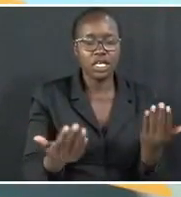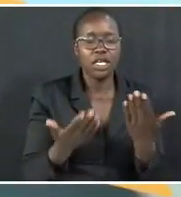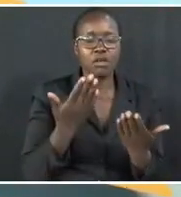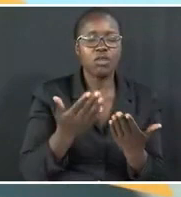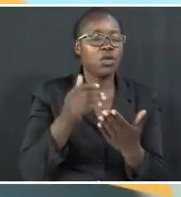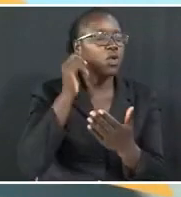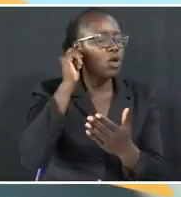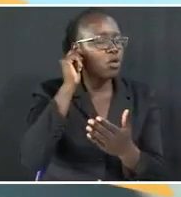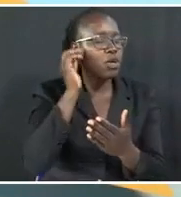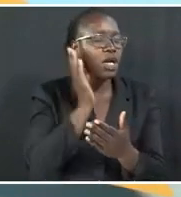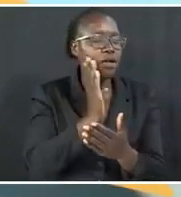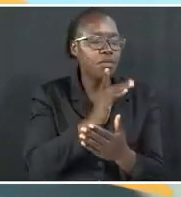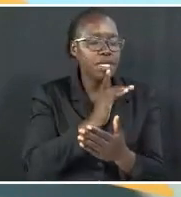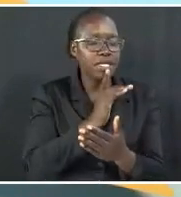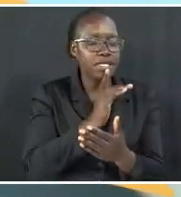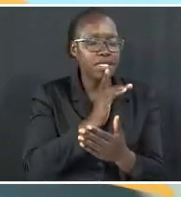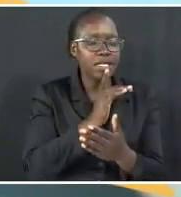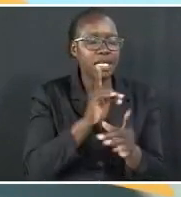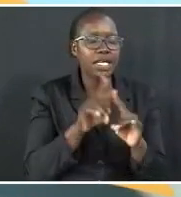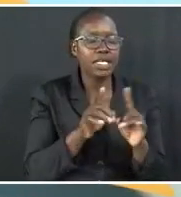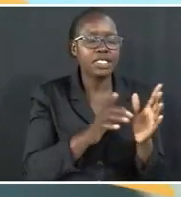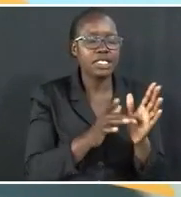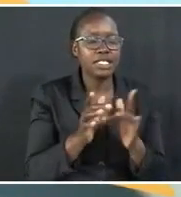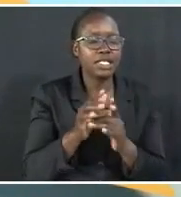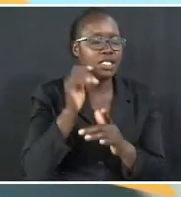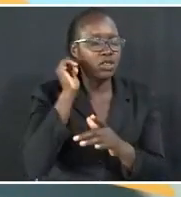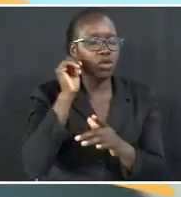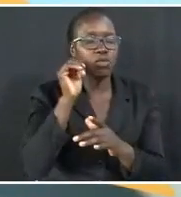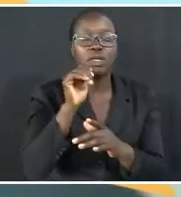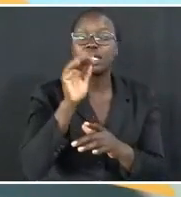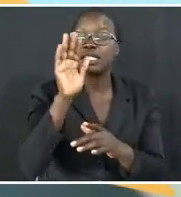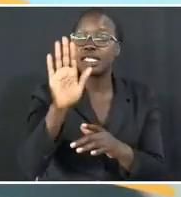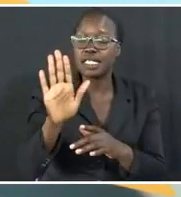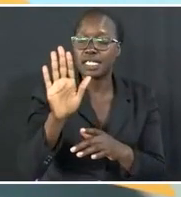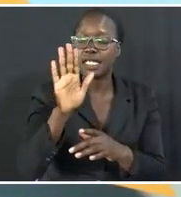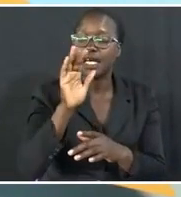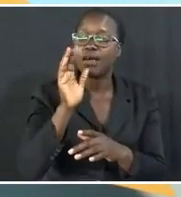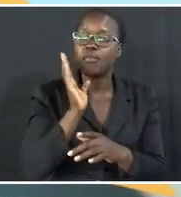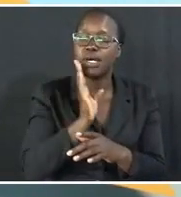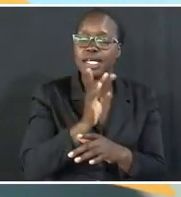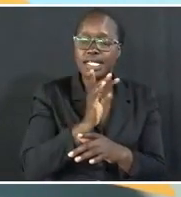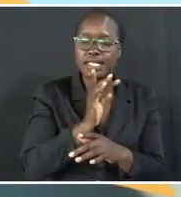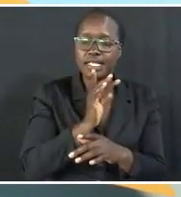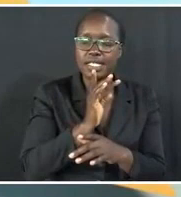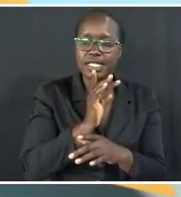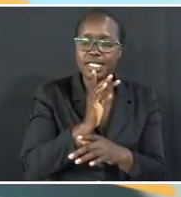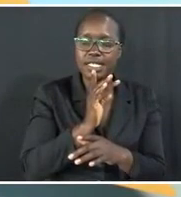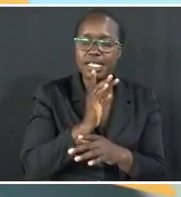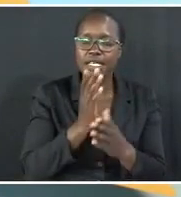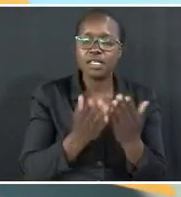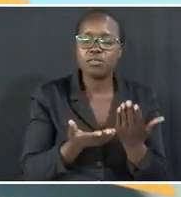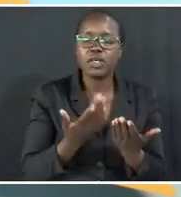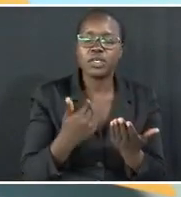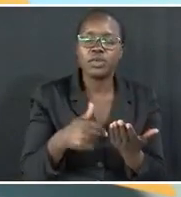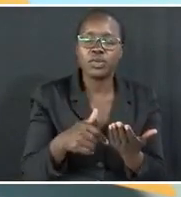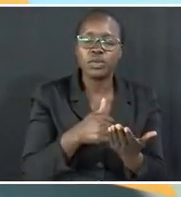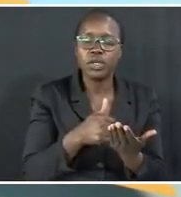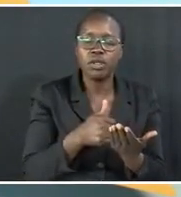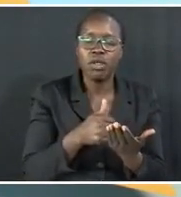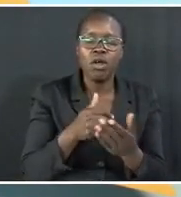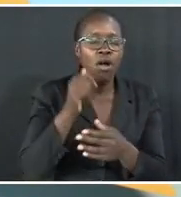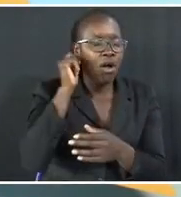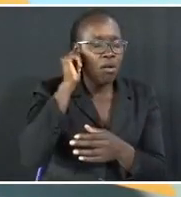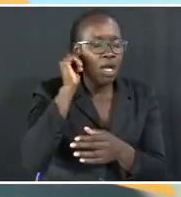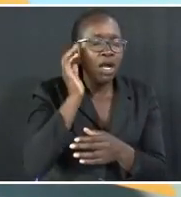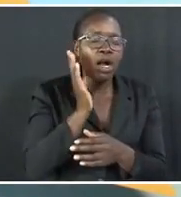we obey our parents as Jesus obeyed his parents. May we, by